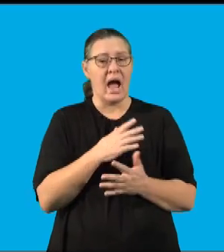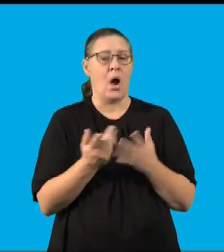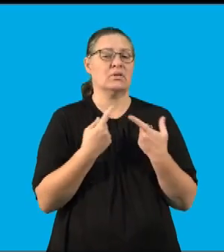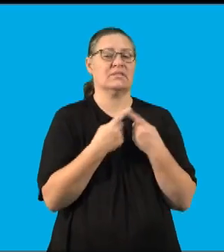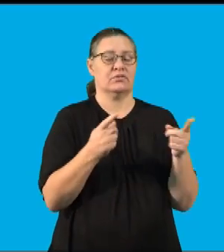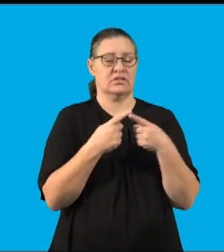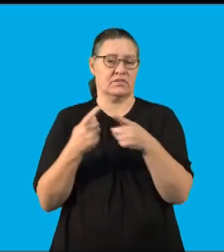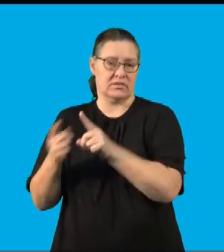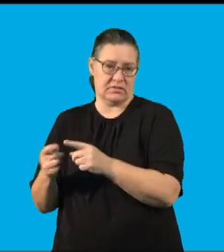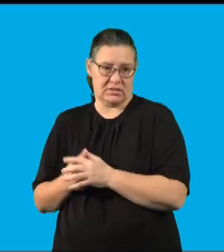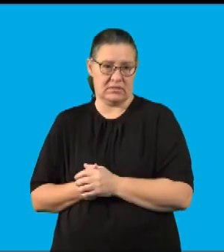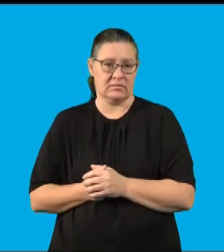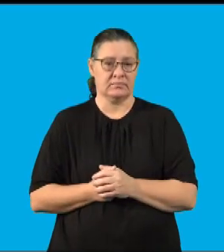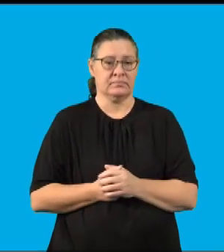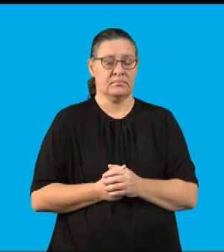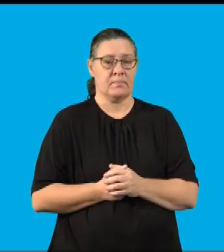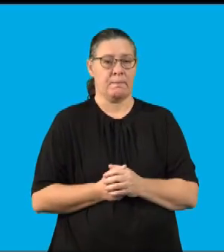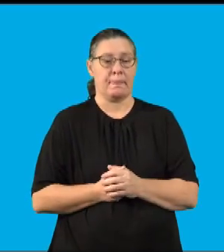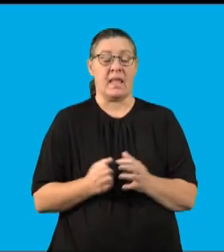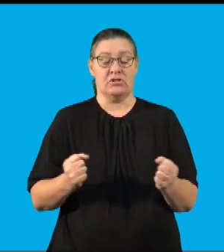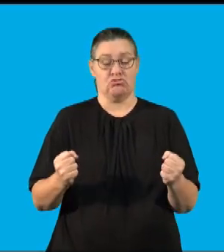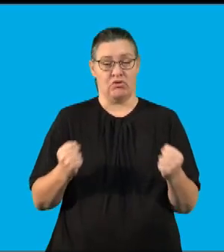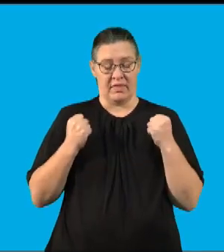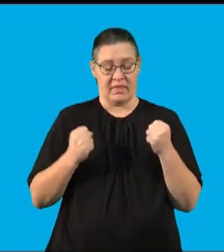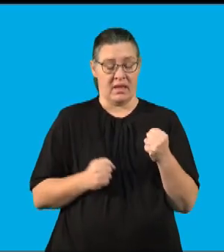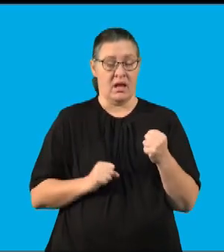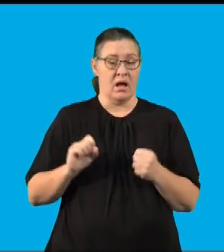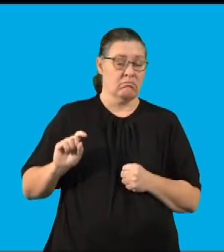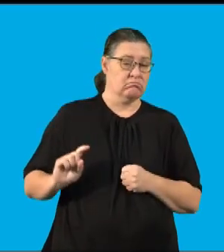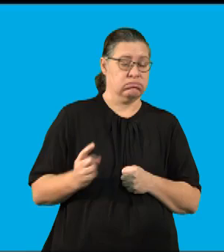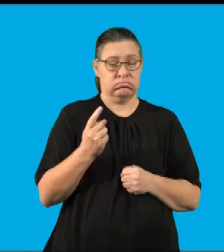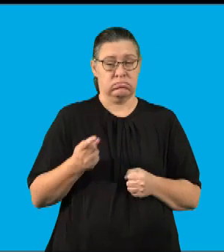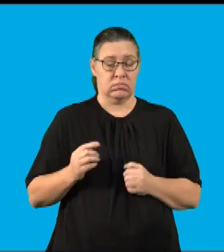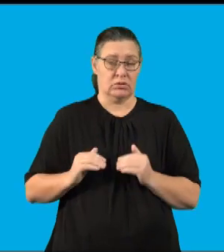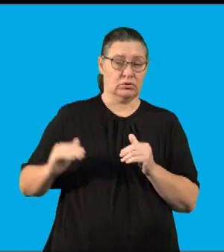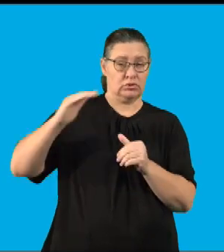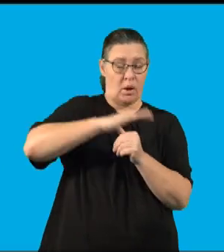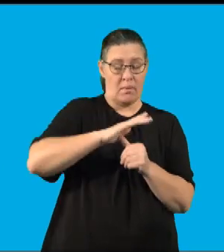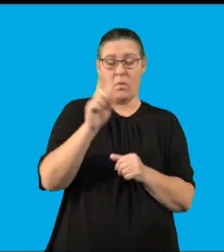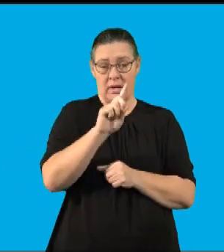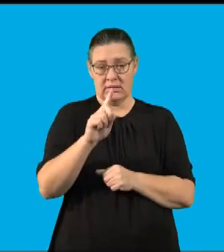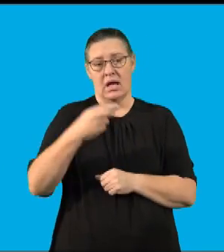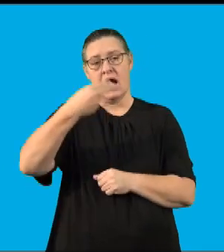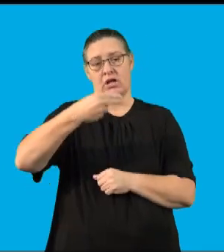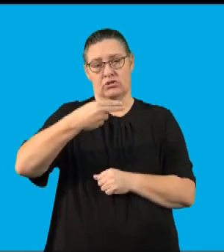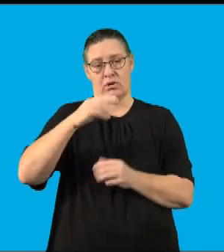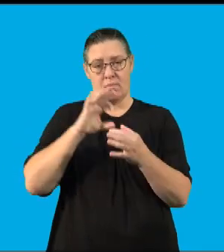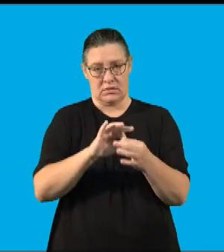how are they different? We are saying in terms of the strength, number one is going to be your hydrogen